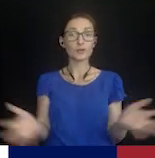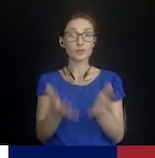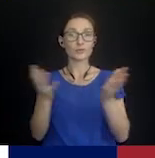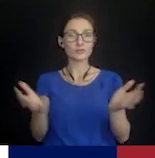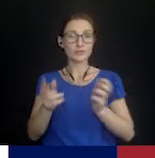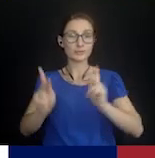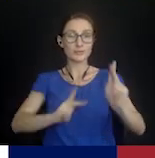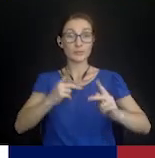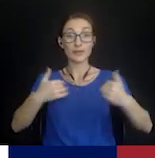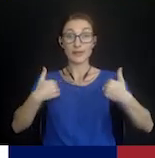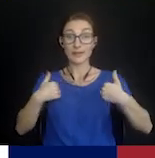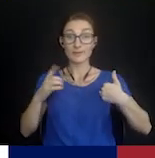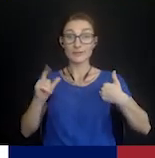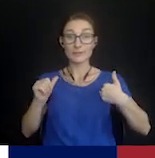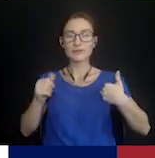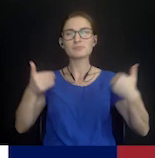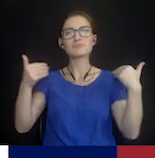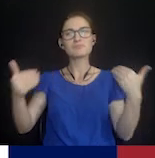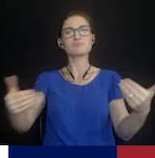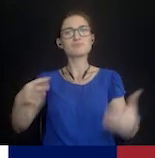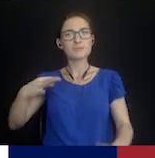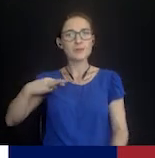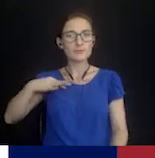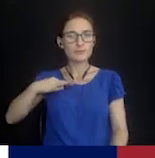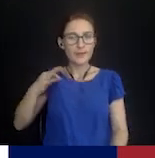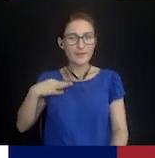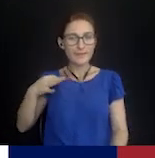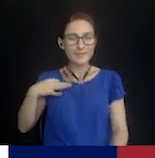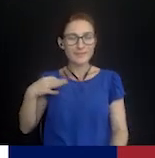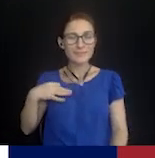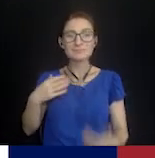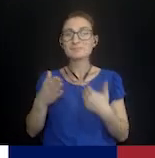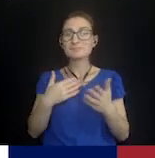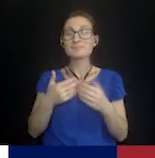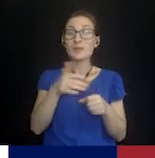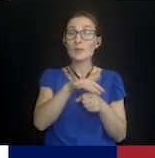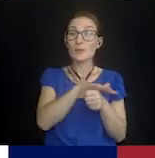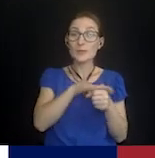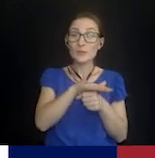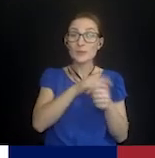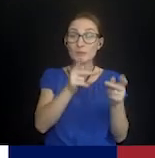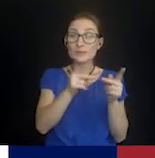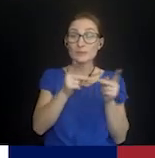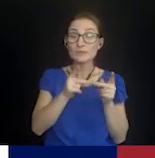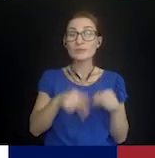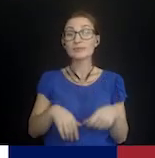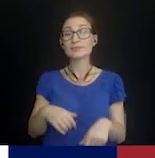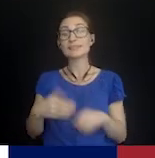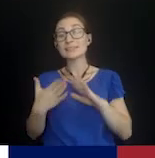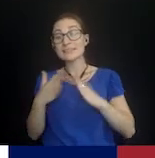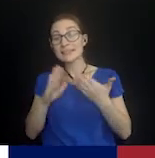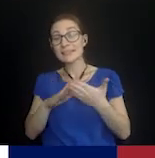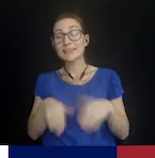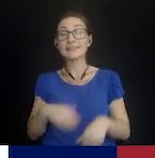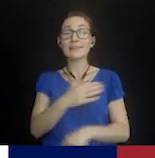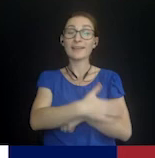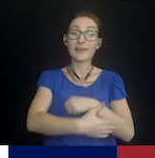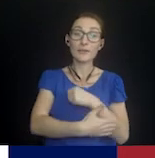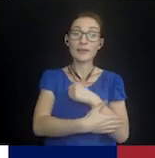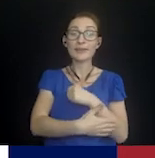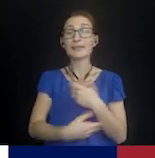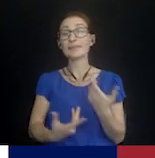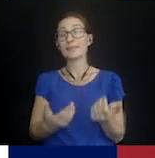encouraging people with disabilities to run for office, whether that is local office for city and county commission, school